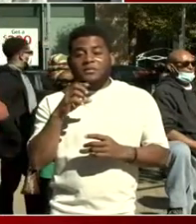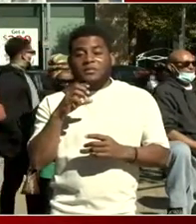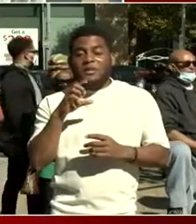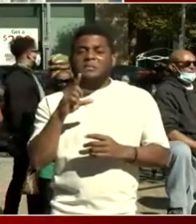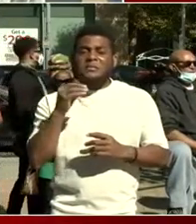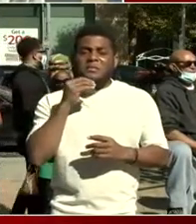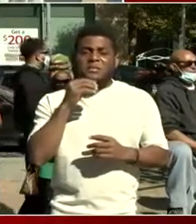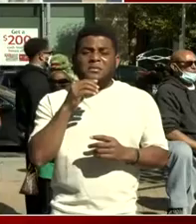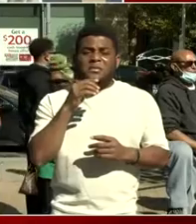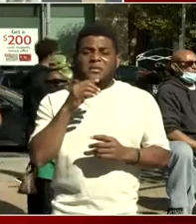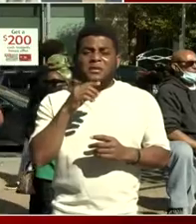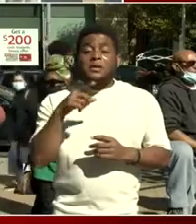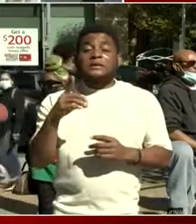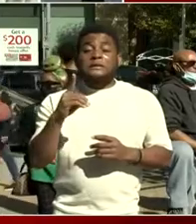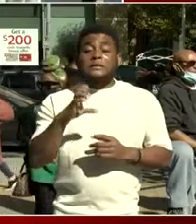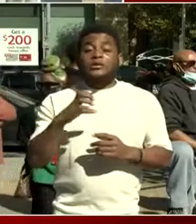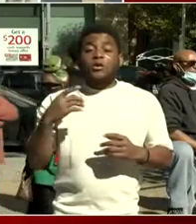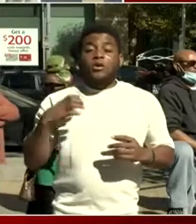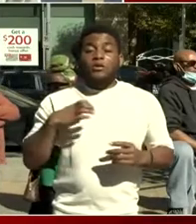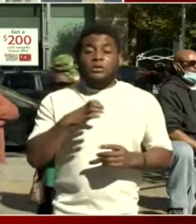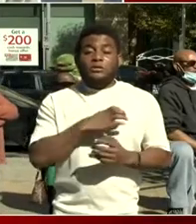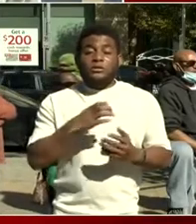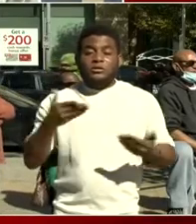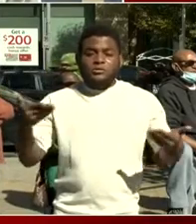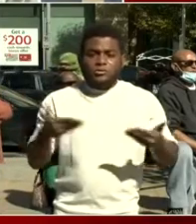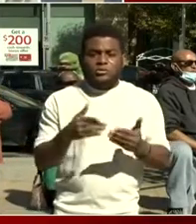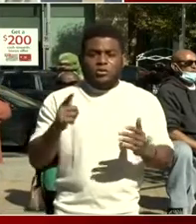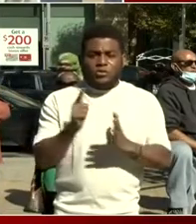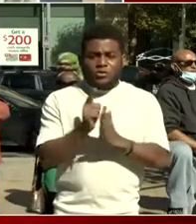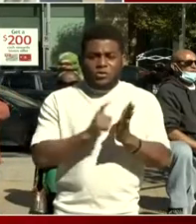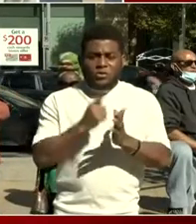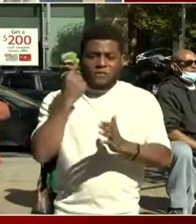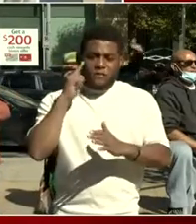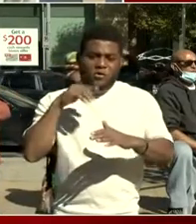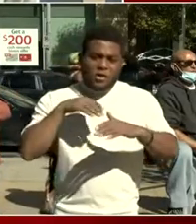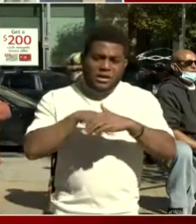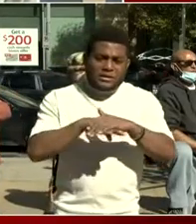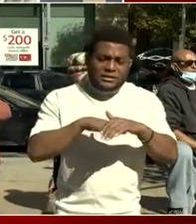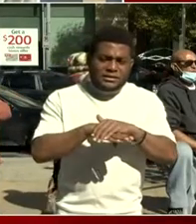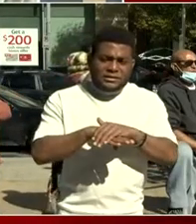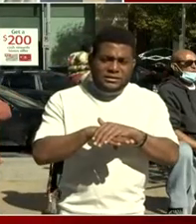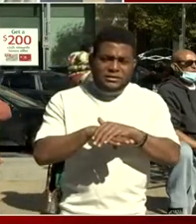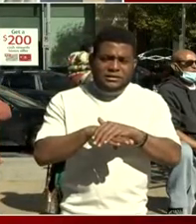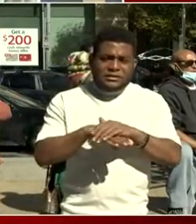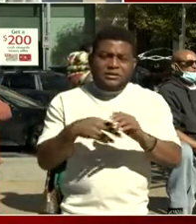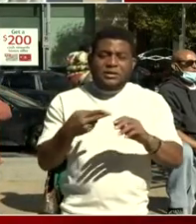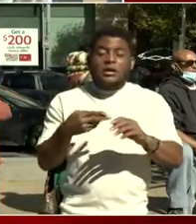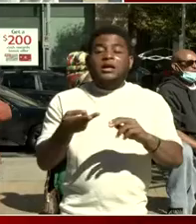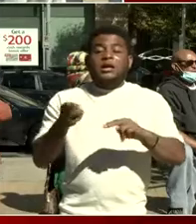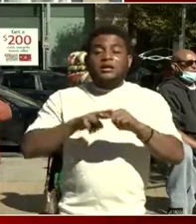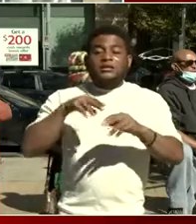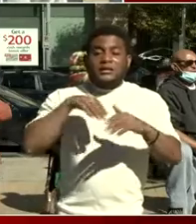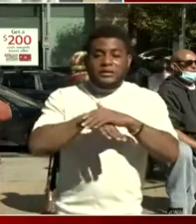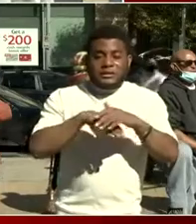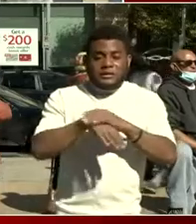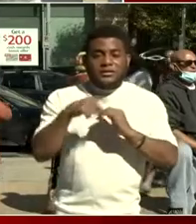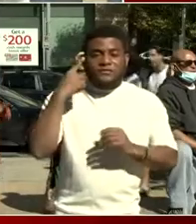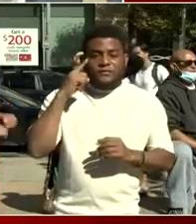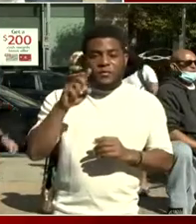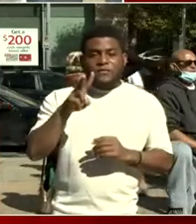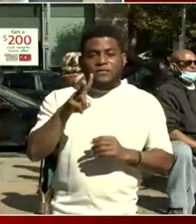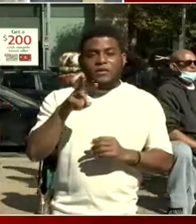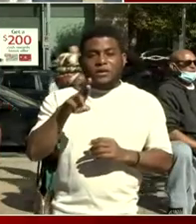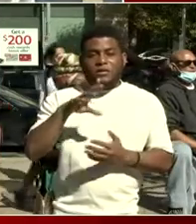is introducing legislation to increase access to virtual learning and also to keep some of those tough attendance rules. Are you in support